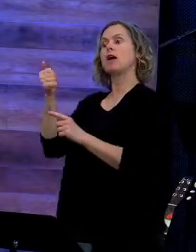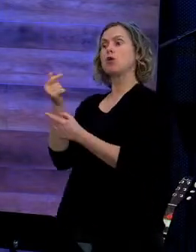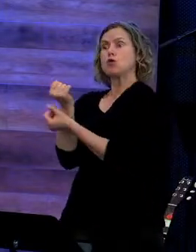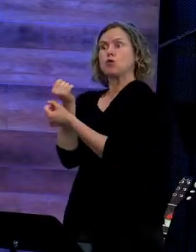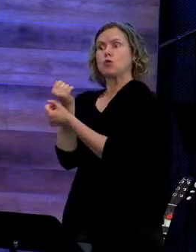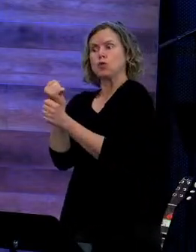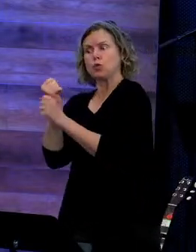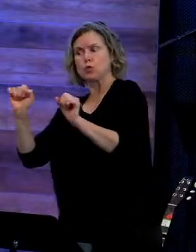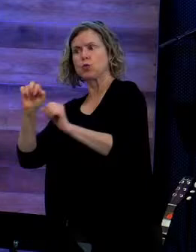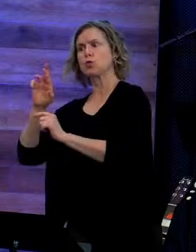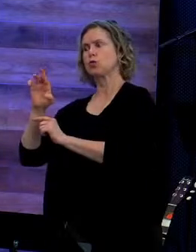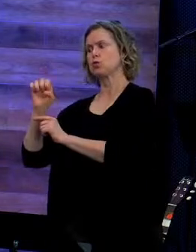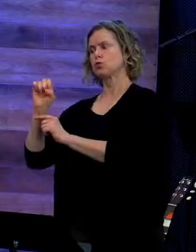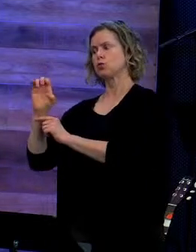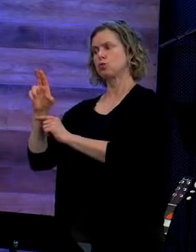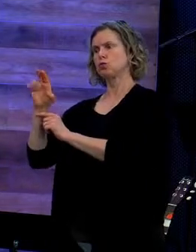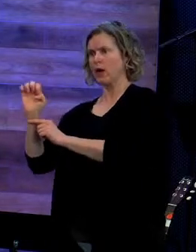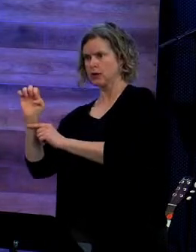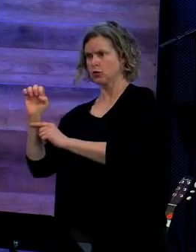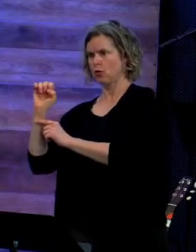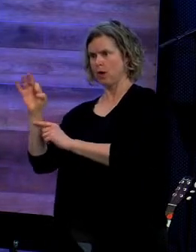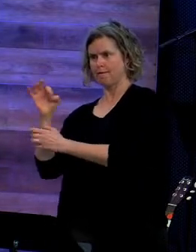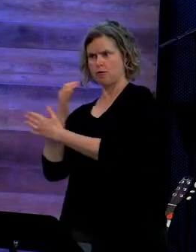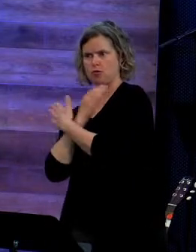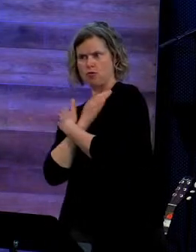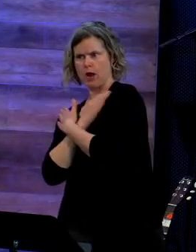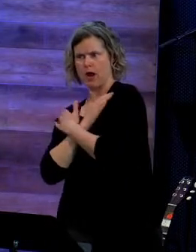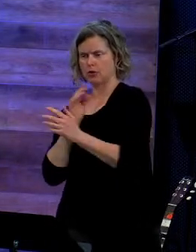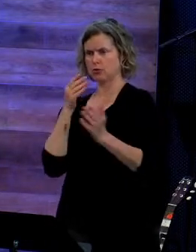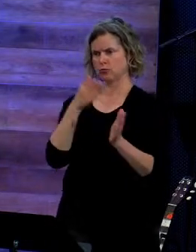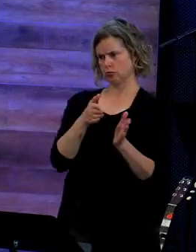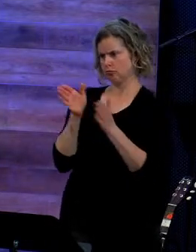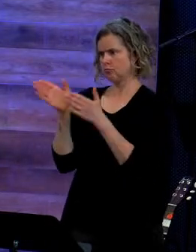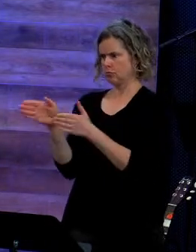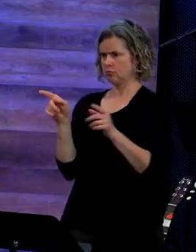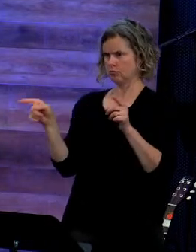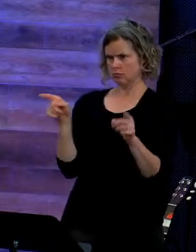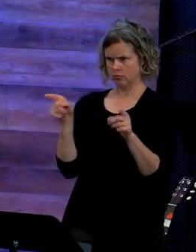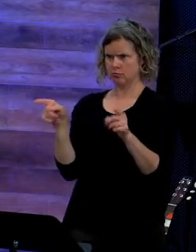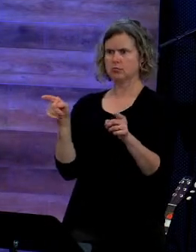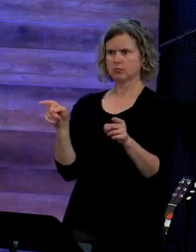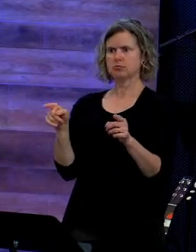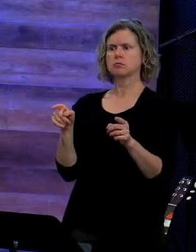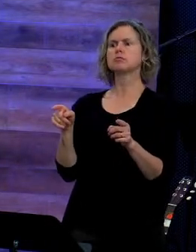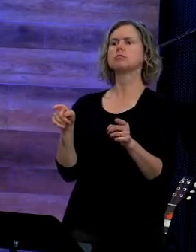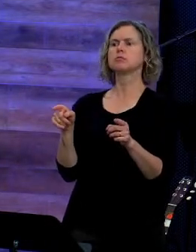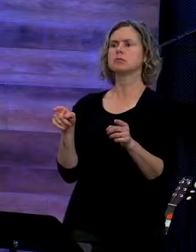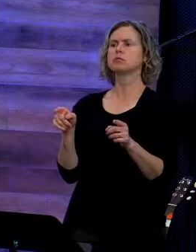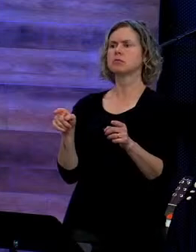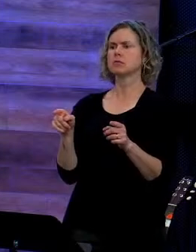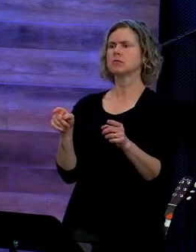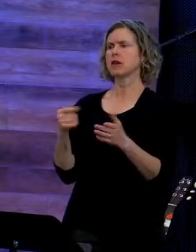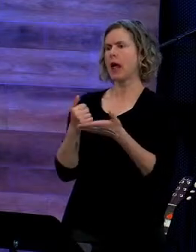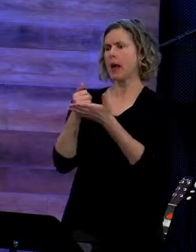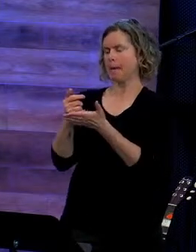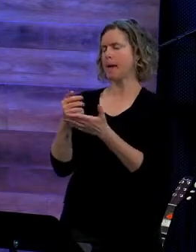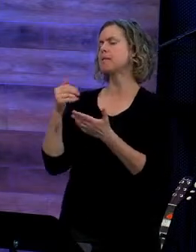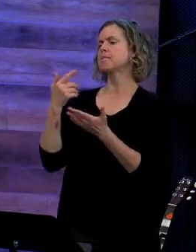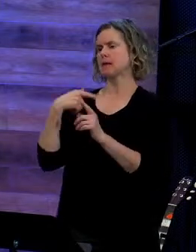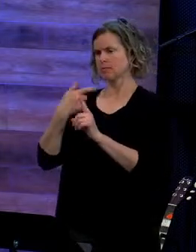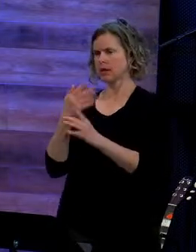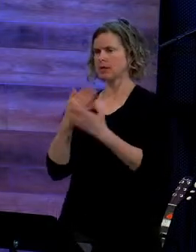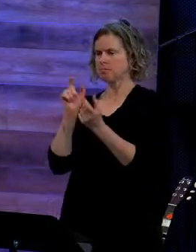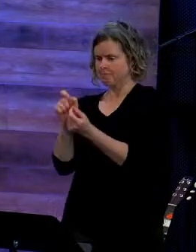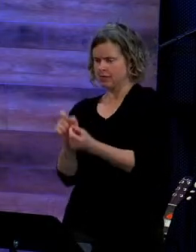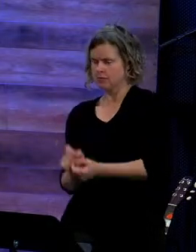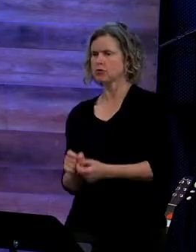break that cycle of hurry in your life. All right? So that's where we're going. We're going to start with the design of rest. Would you go ahead